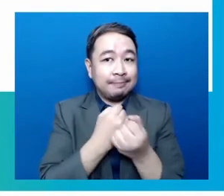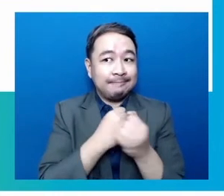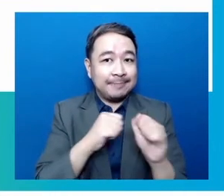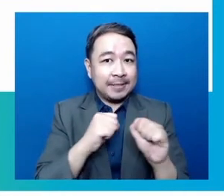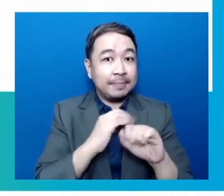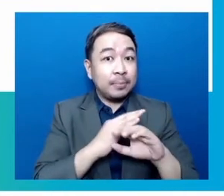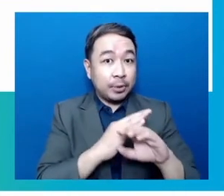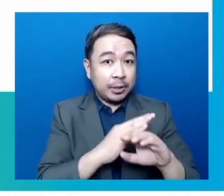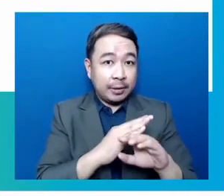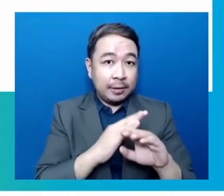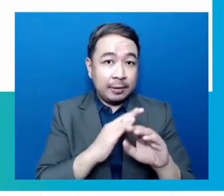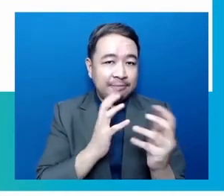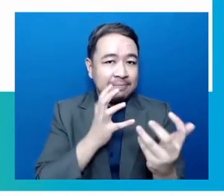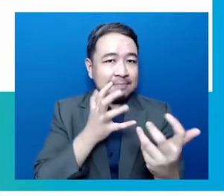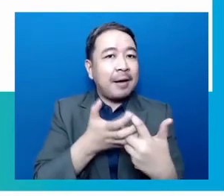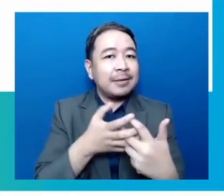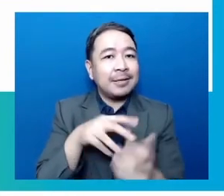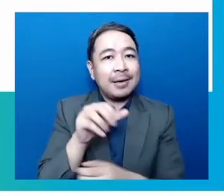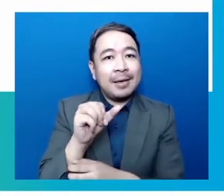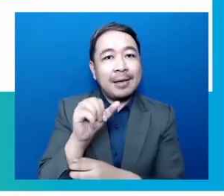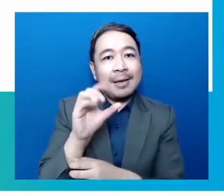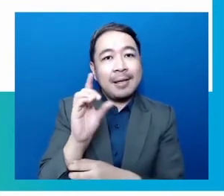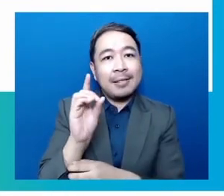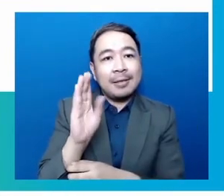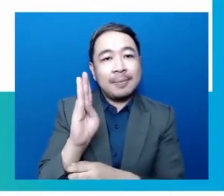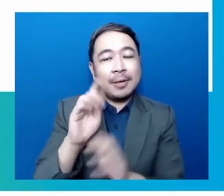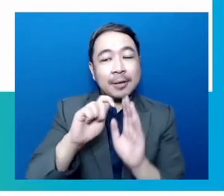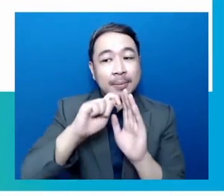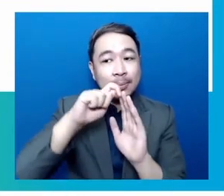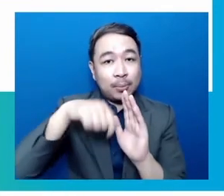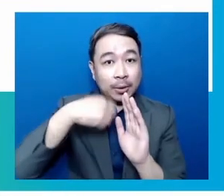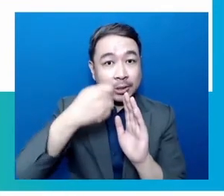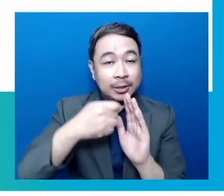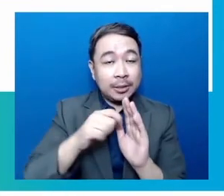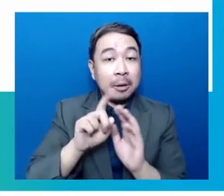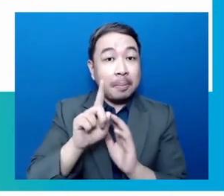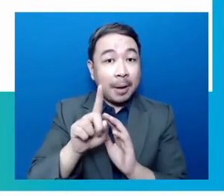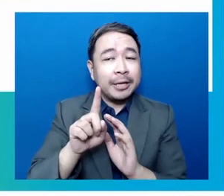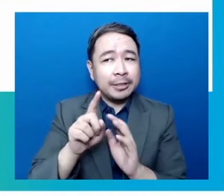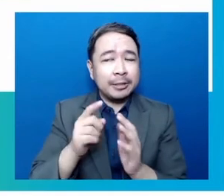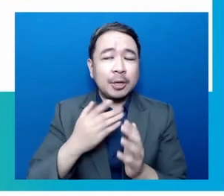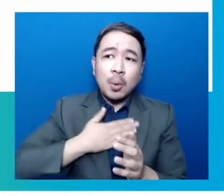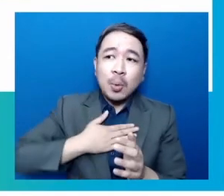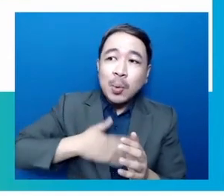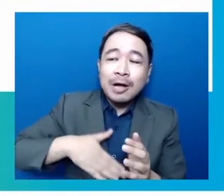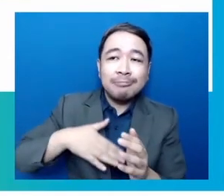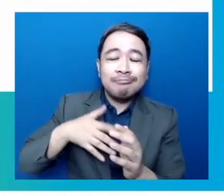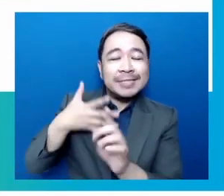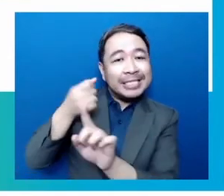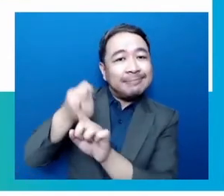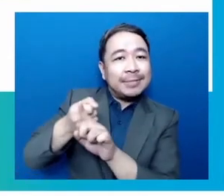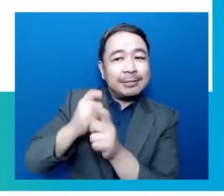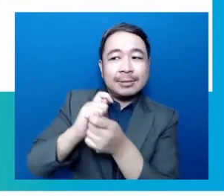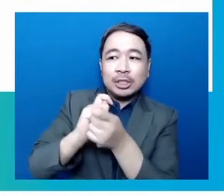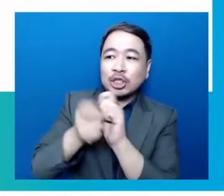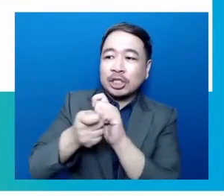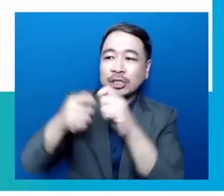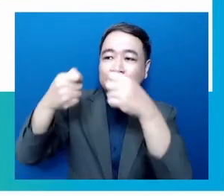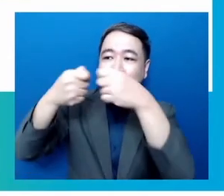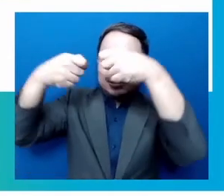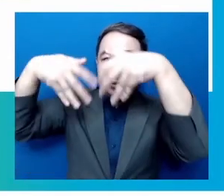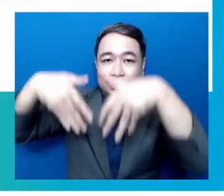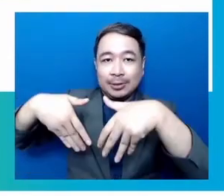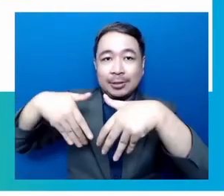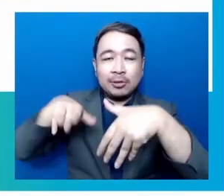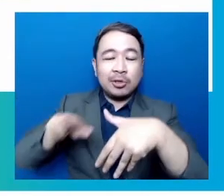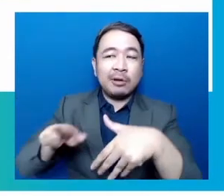but eventually we are of course looking for systemic change. That's why I think there's also a role of ADB in